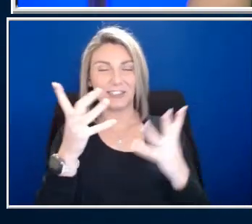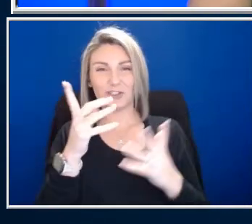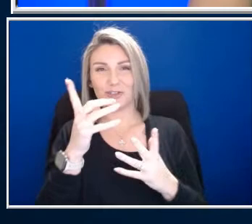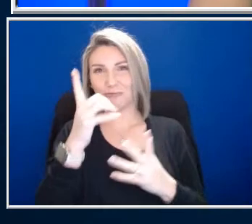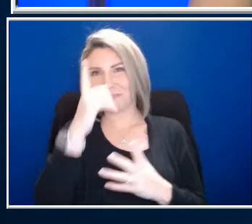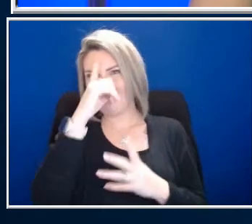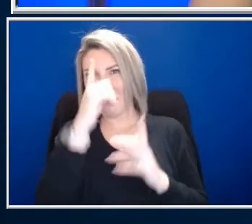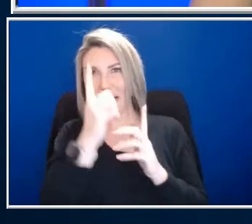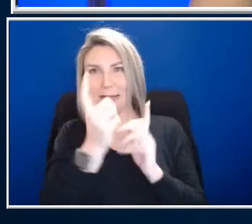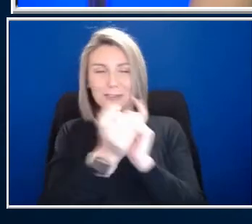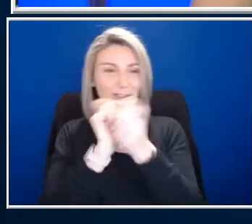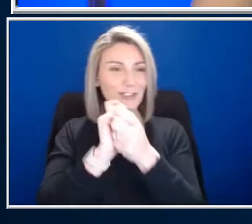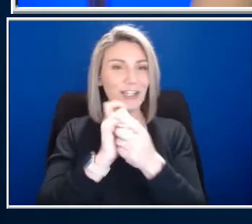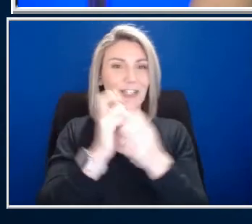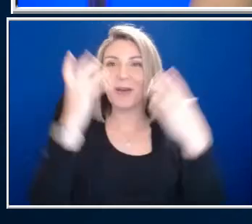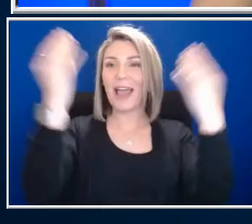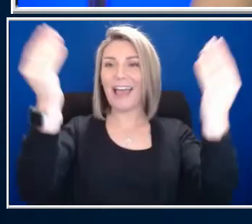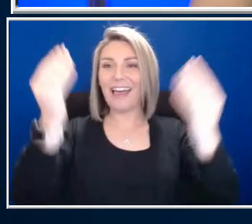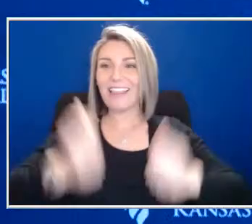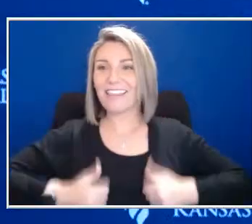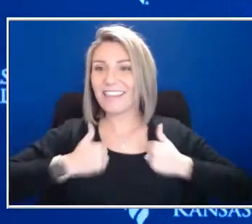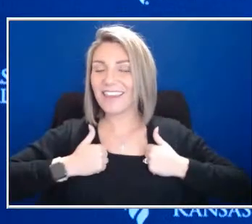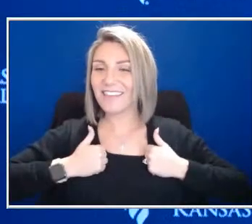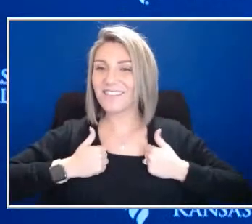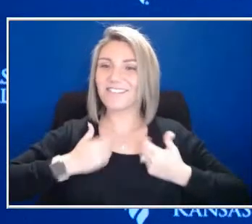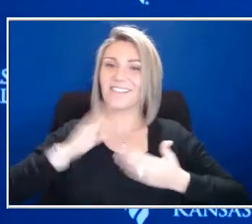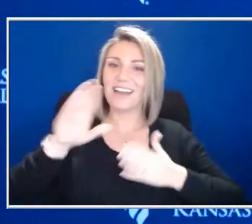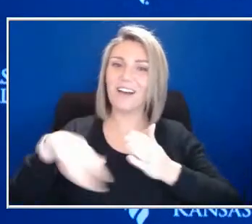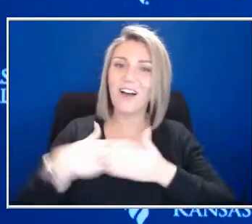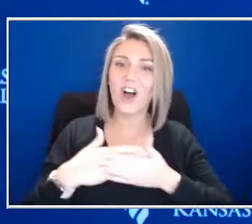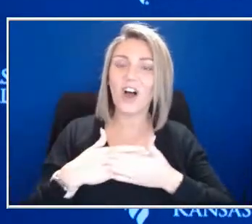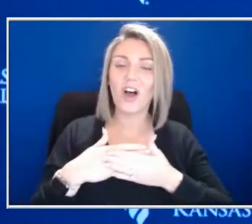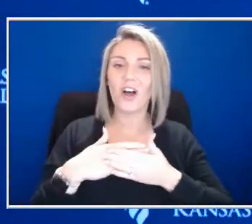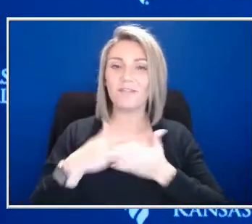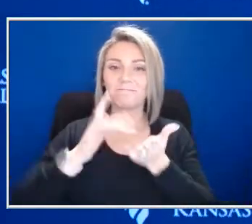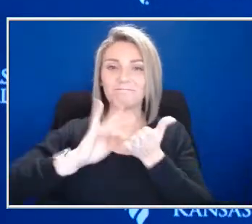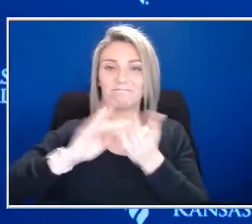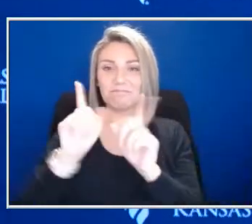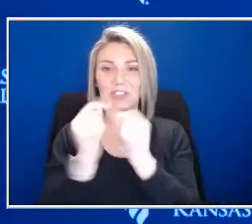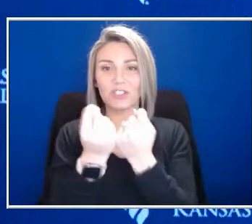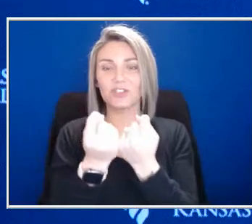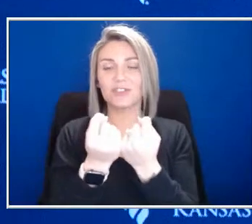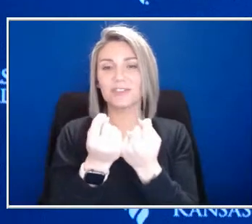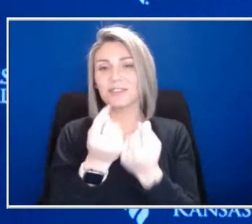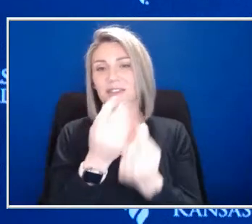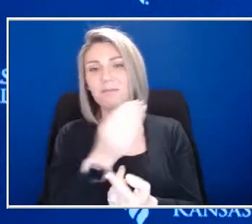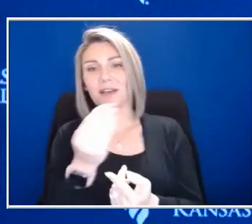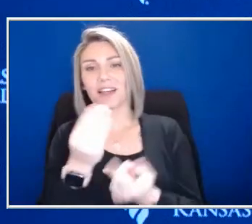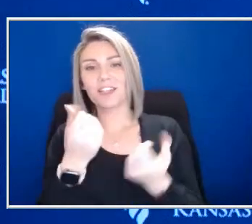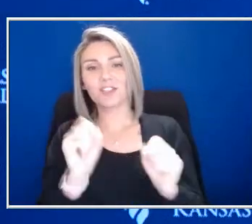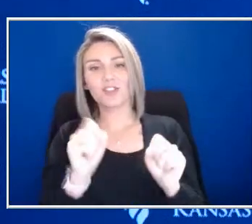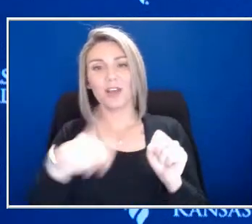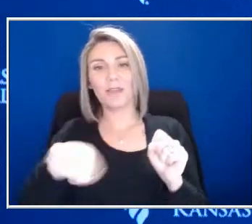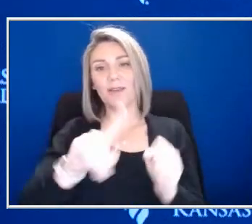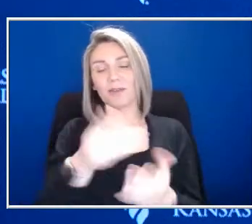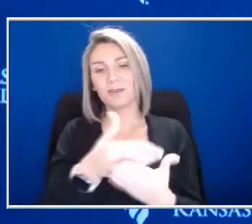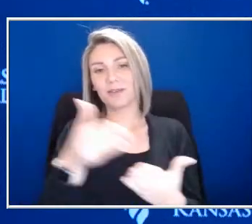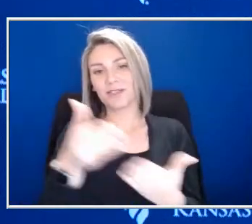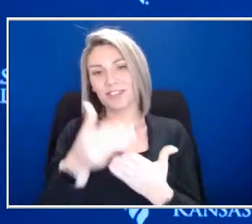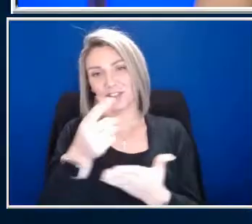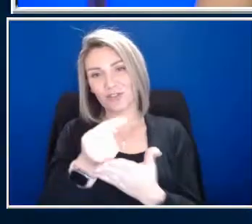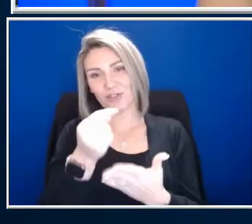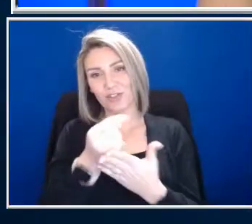point. And that's why we're here as well, and all of the medical teams, to try and get those things that we can treat, get those